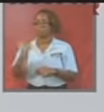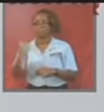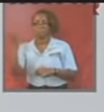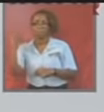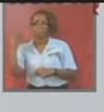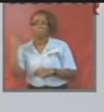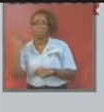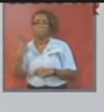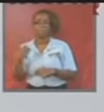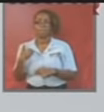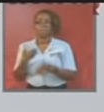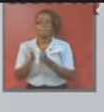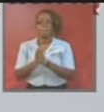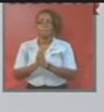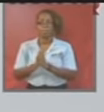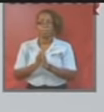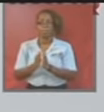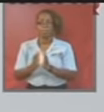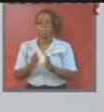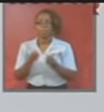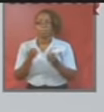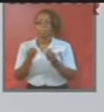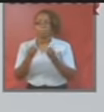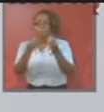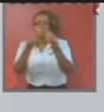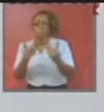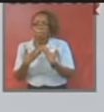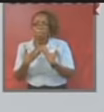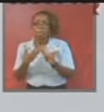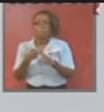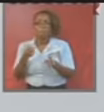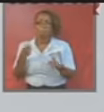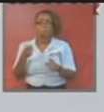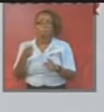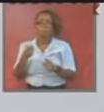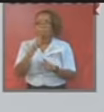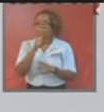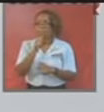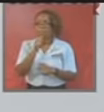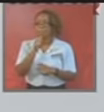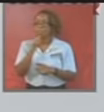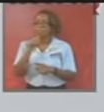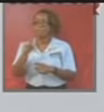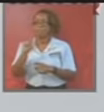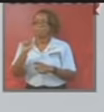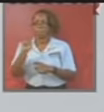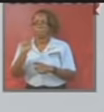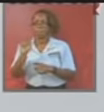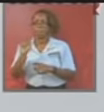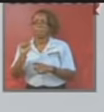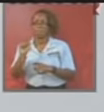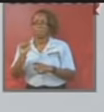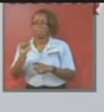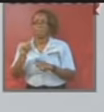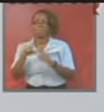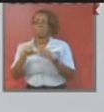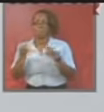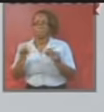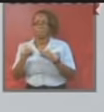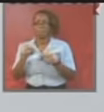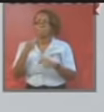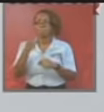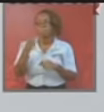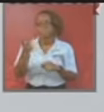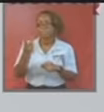submitted tests, those will be from the private sector from the preceding week. And that is what occurred in this particular instance between January 4th and January